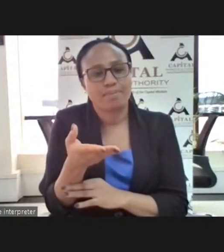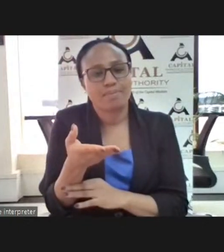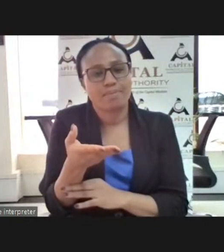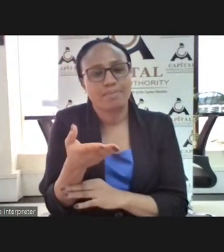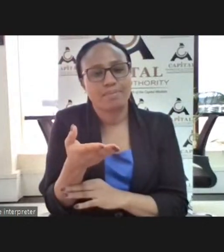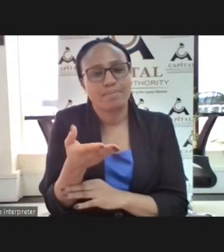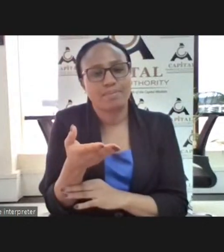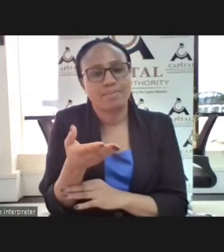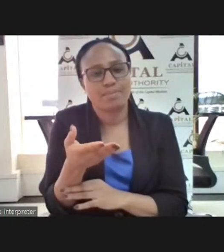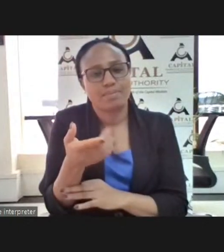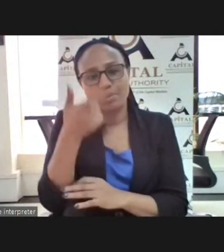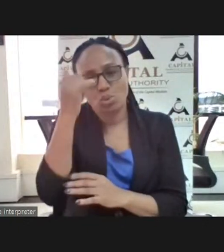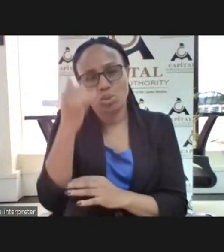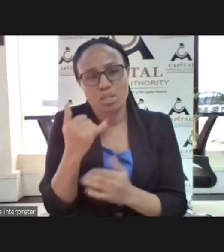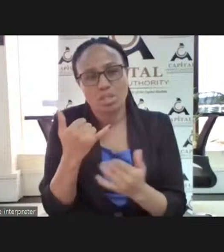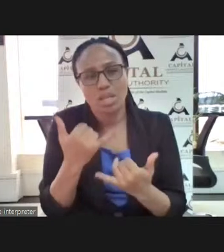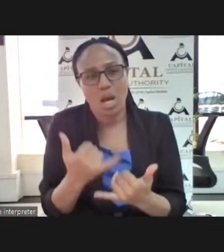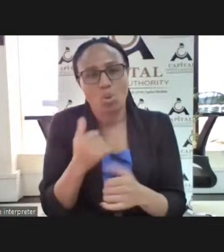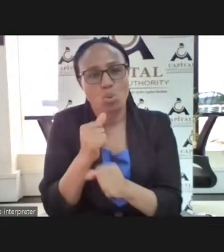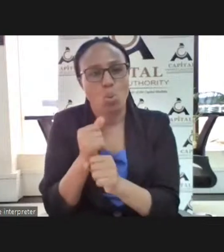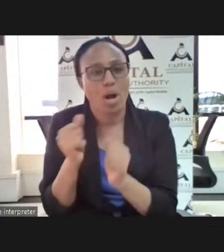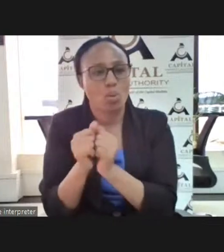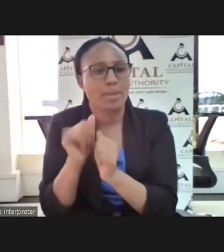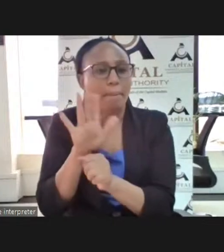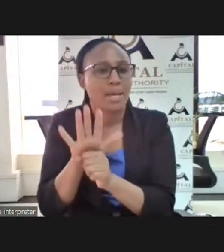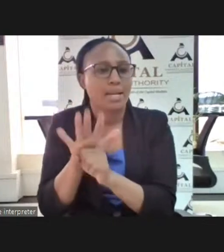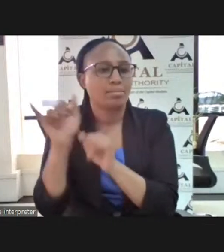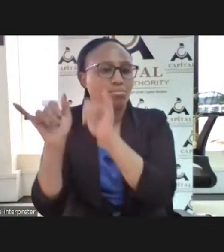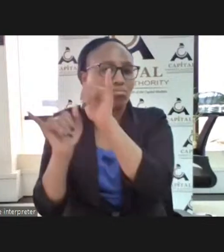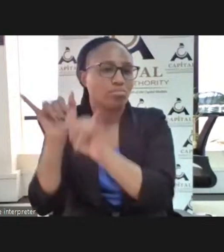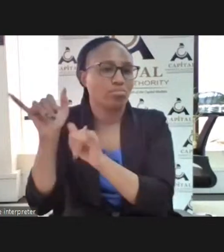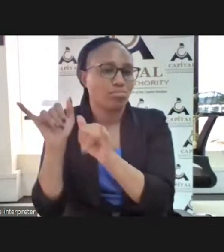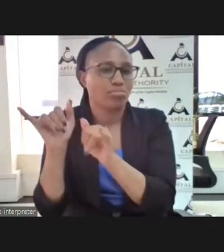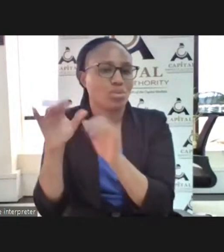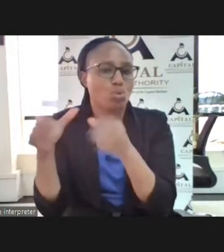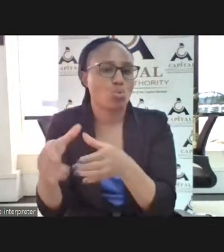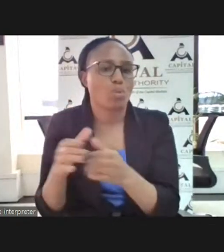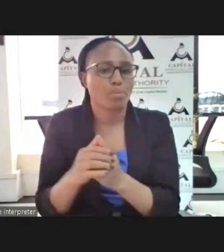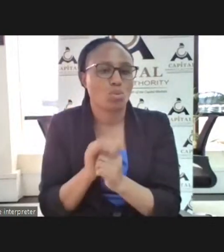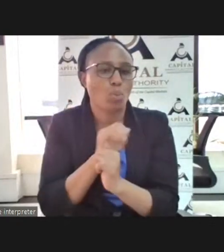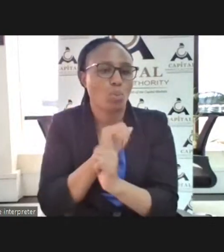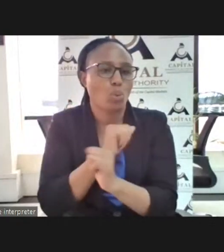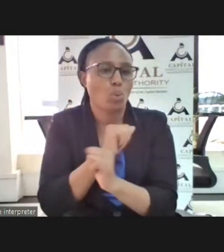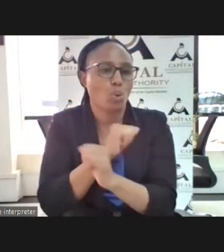deal with very many diaspora clients to protect the diaspora when it comes to investments?